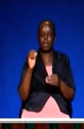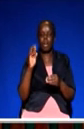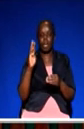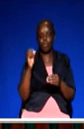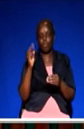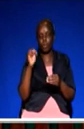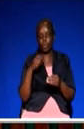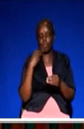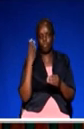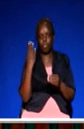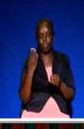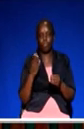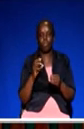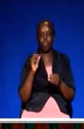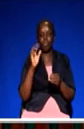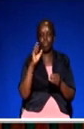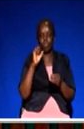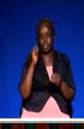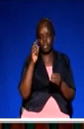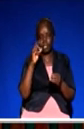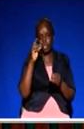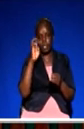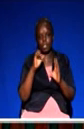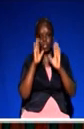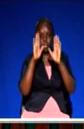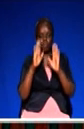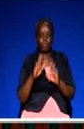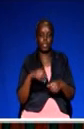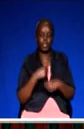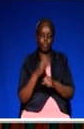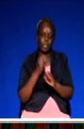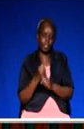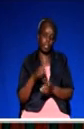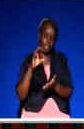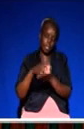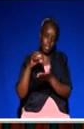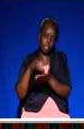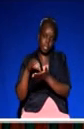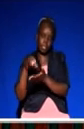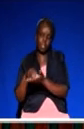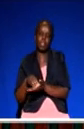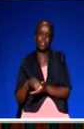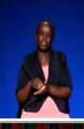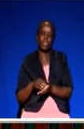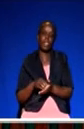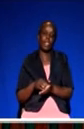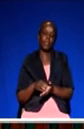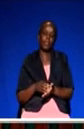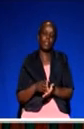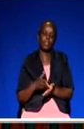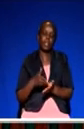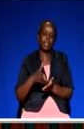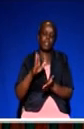is very important, especially in bakery industries, in the raising of the